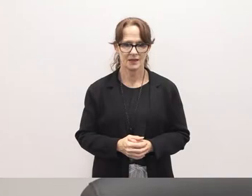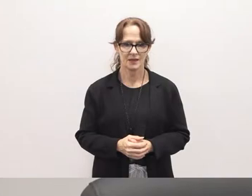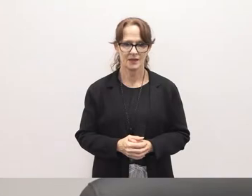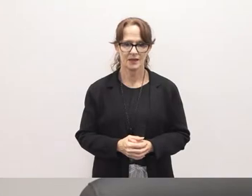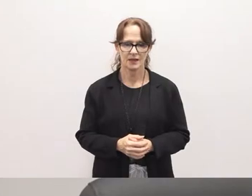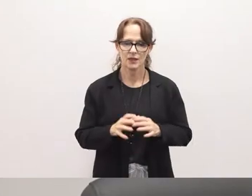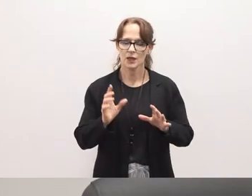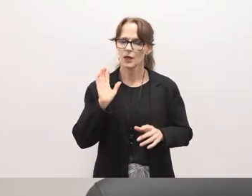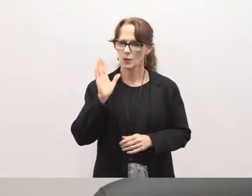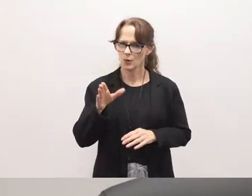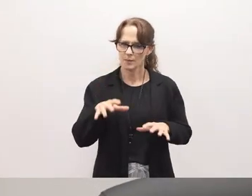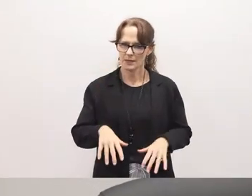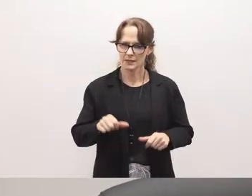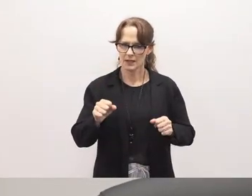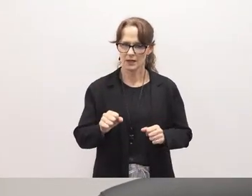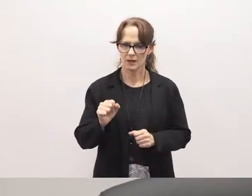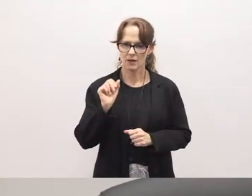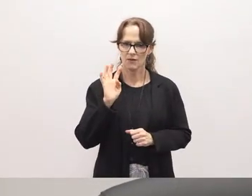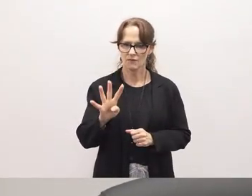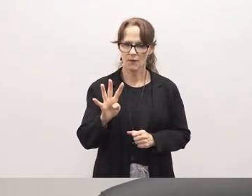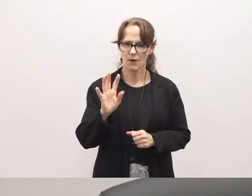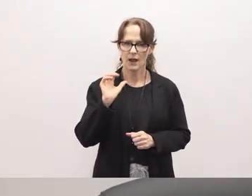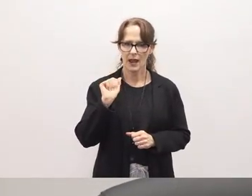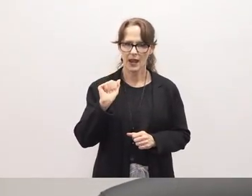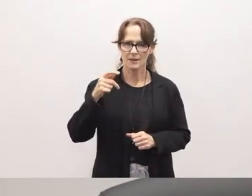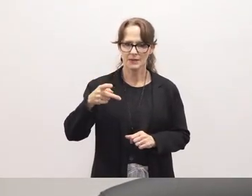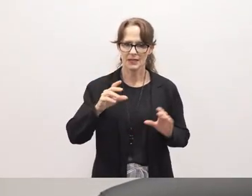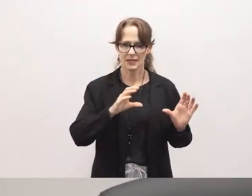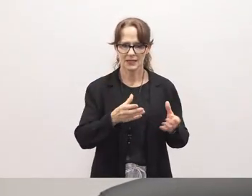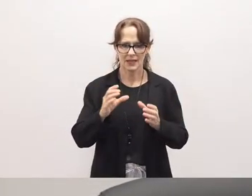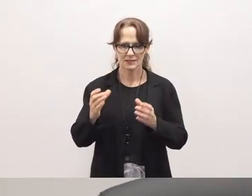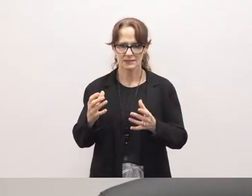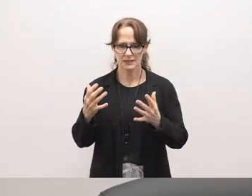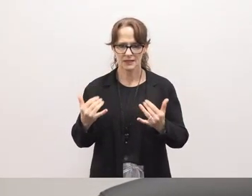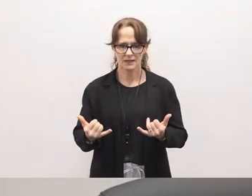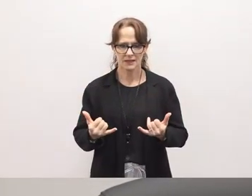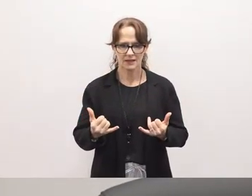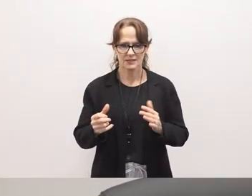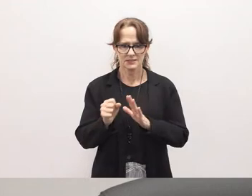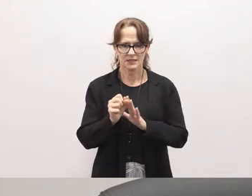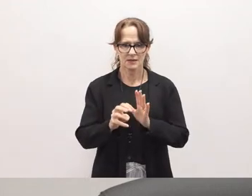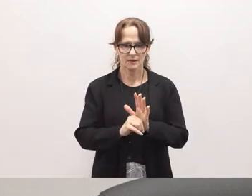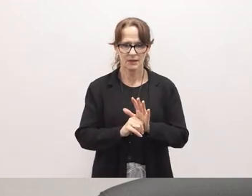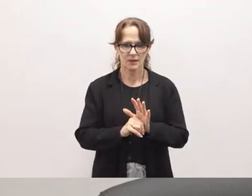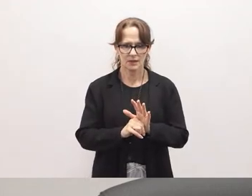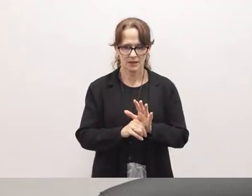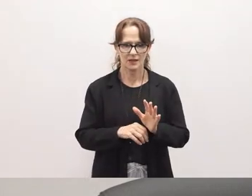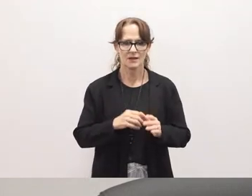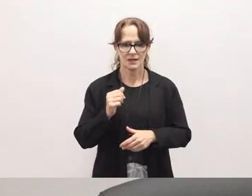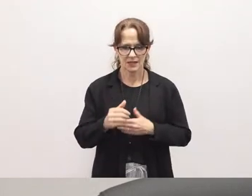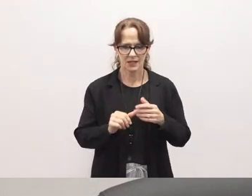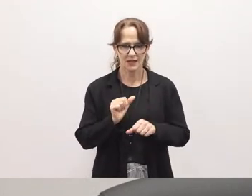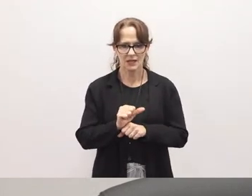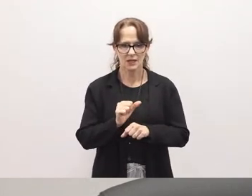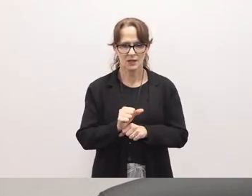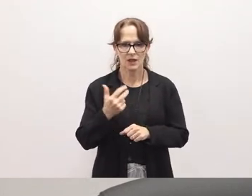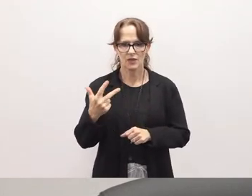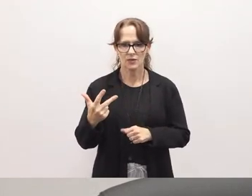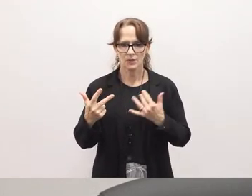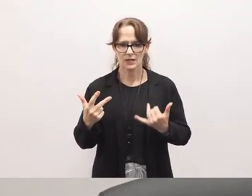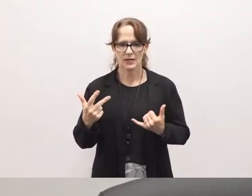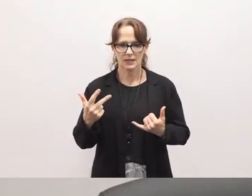you will be taking 4 AP classes this coming, is that true? A little bit in the works. It's 3 right now,